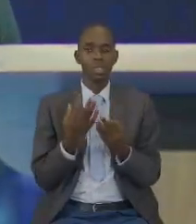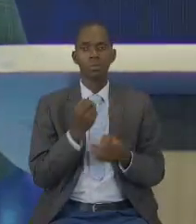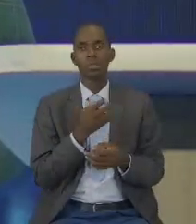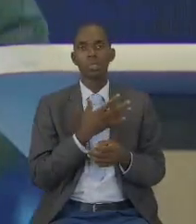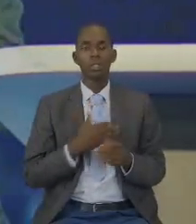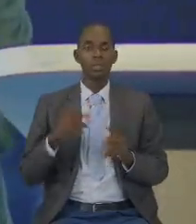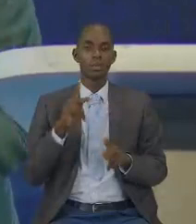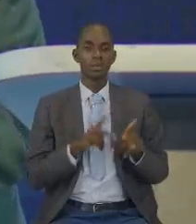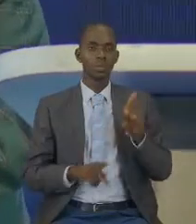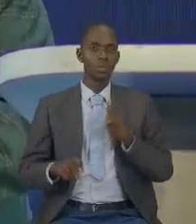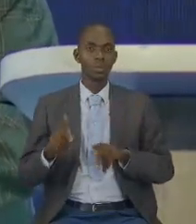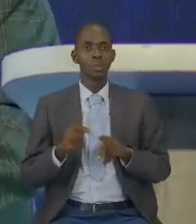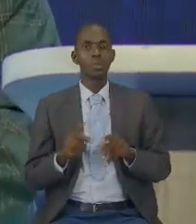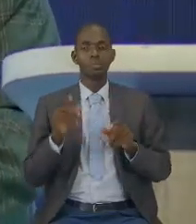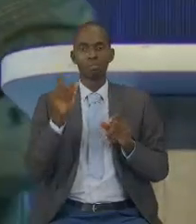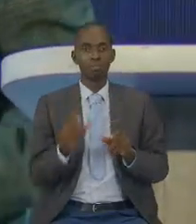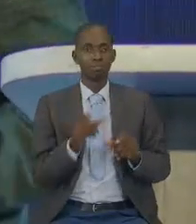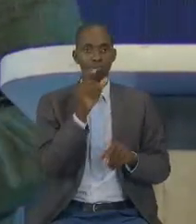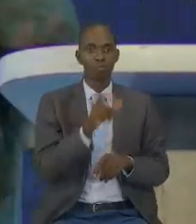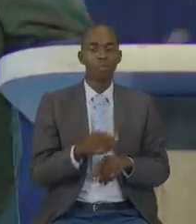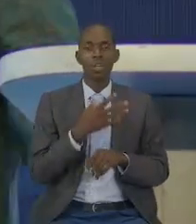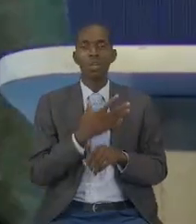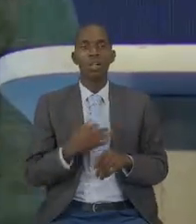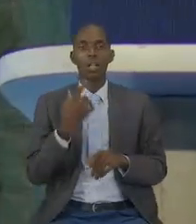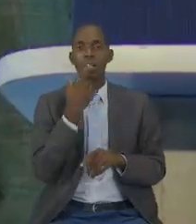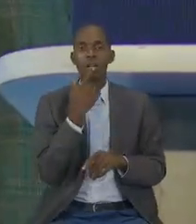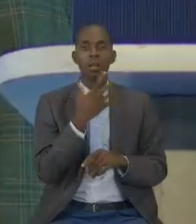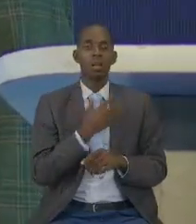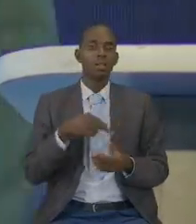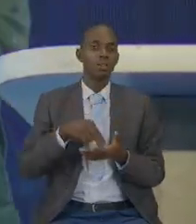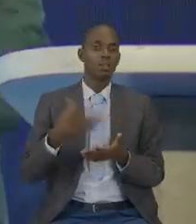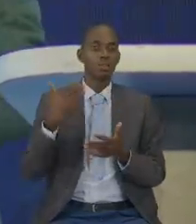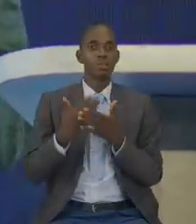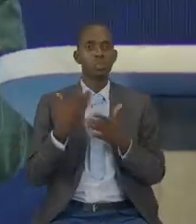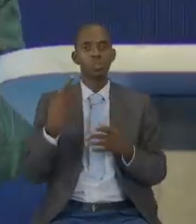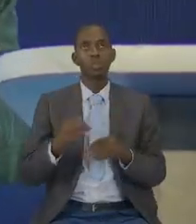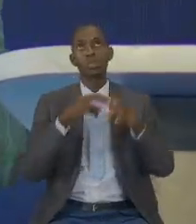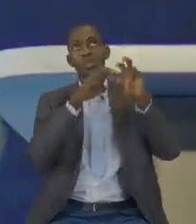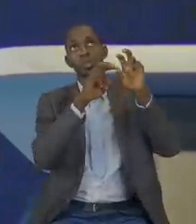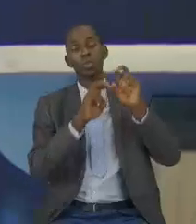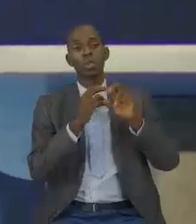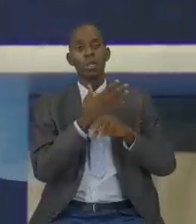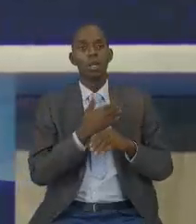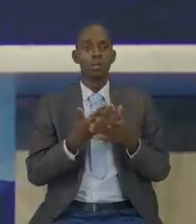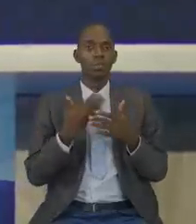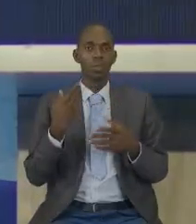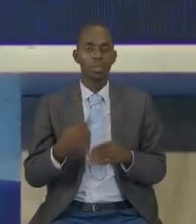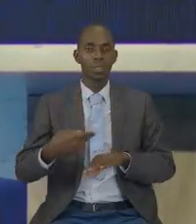people, and tongues, and stood before the throne, and before the